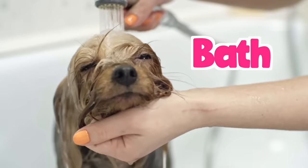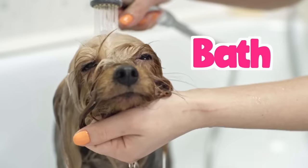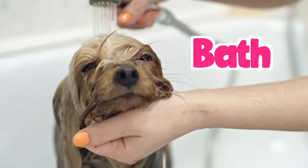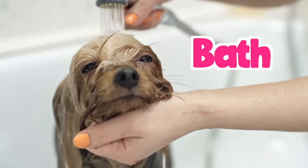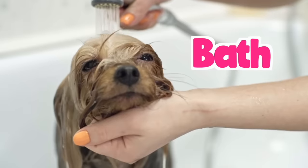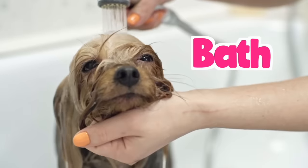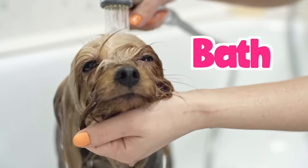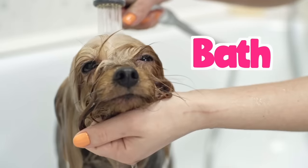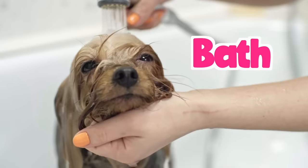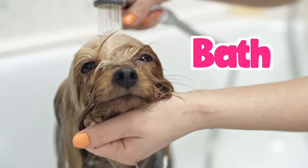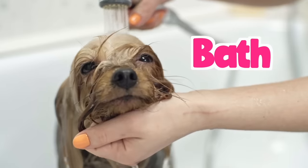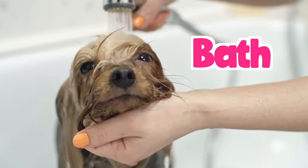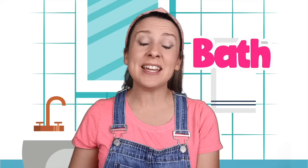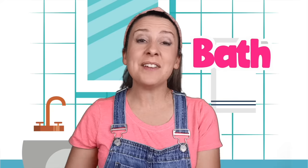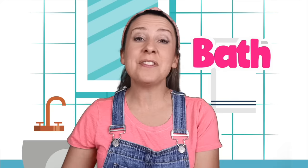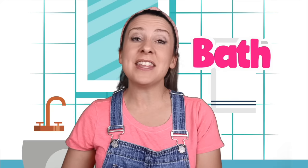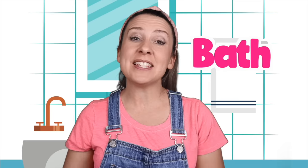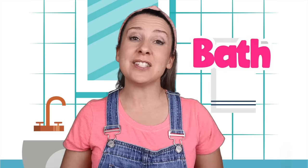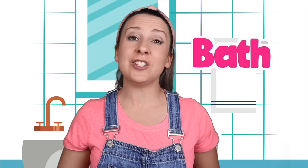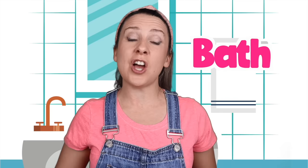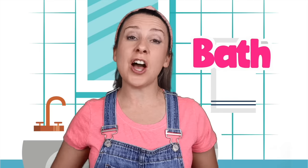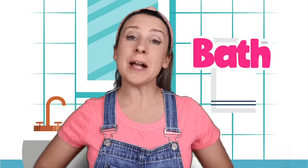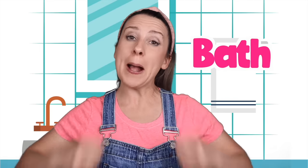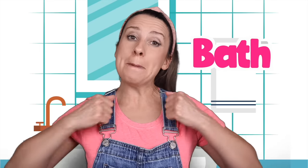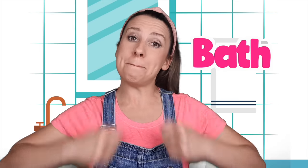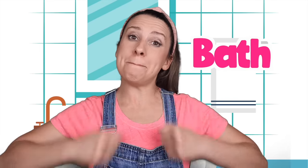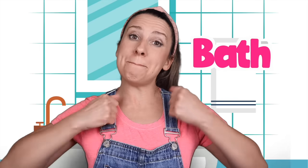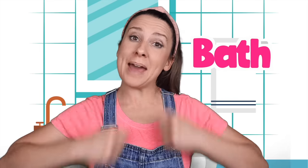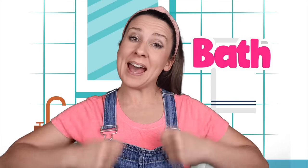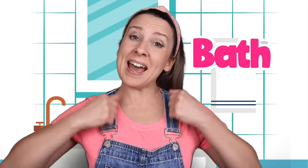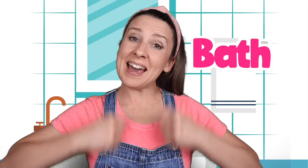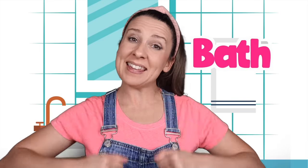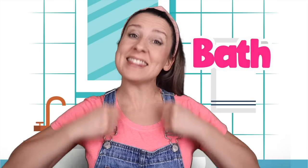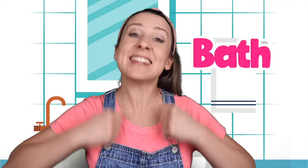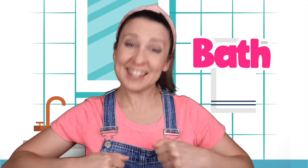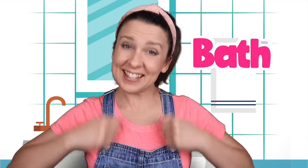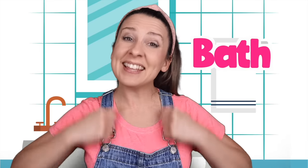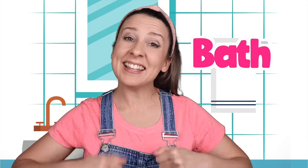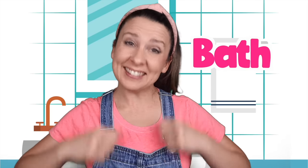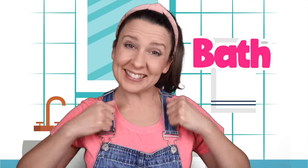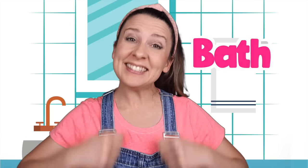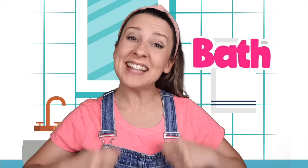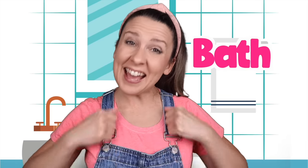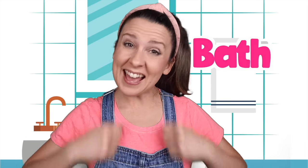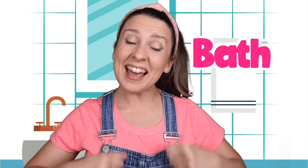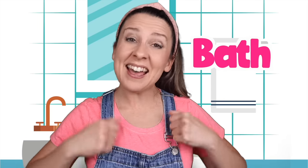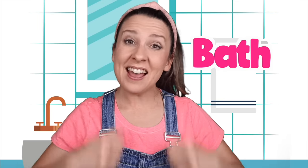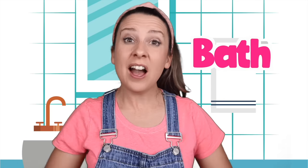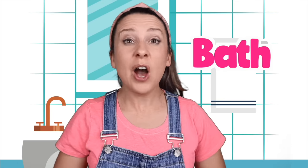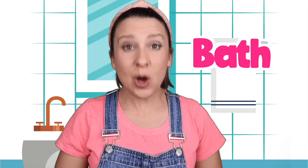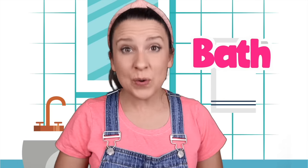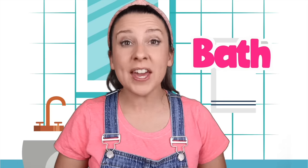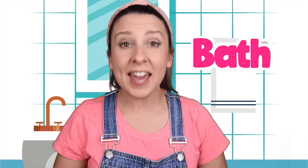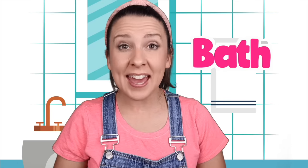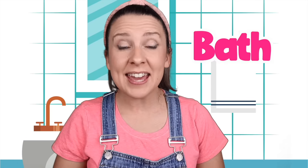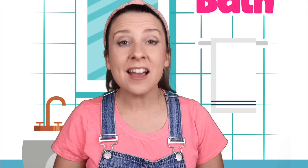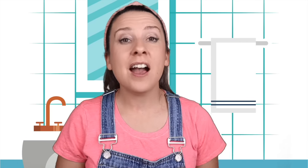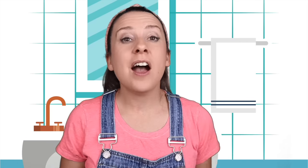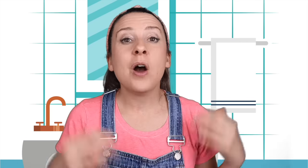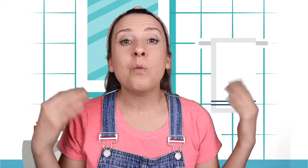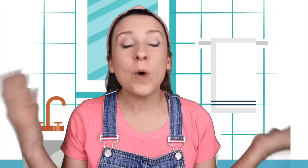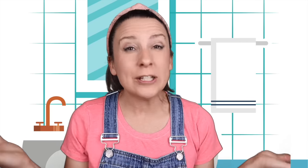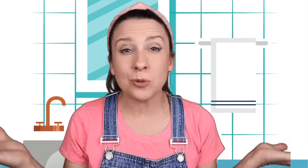tractor! Should we give this dog a bath? Yeah?